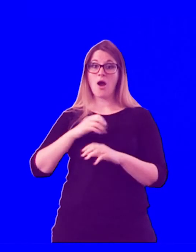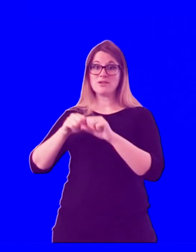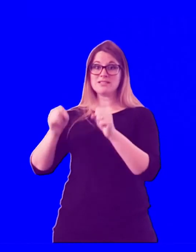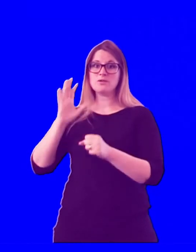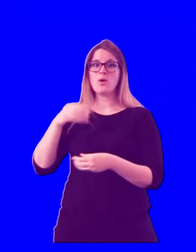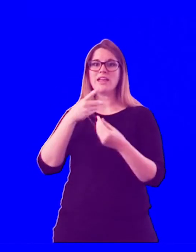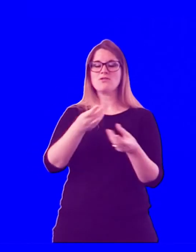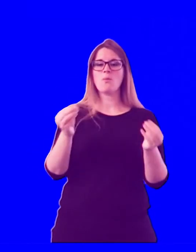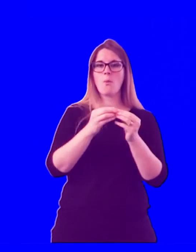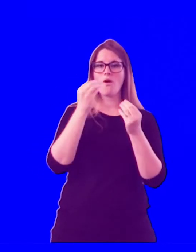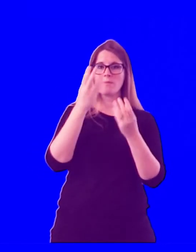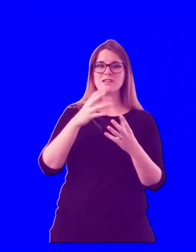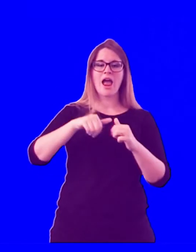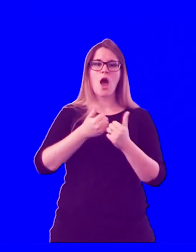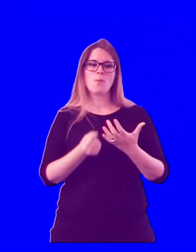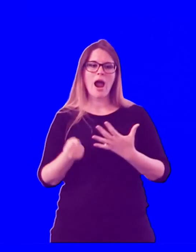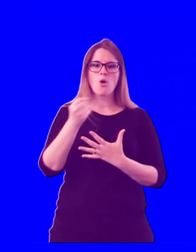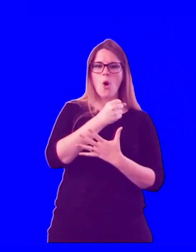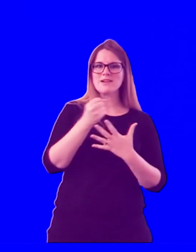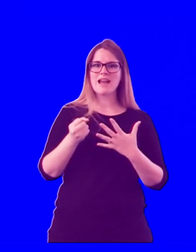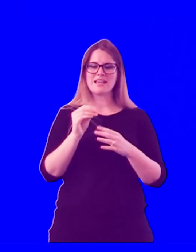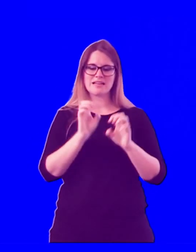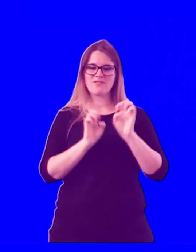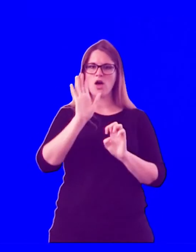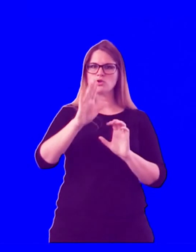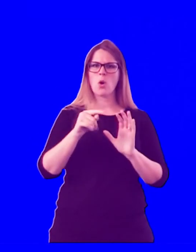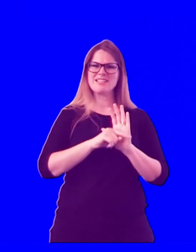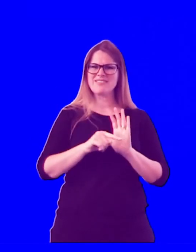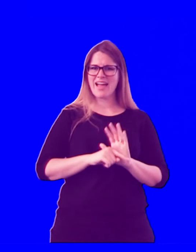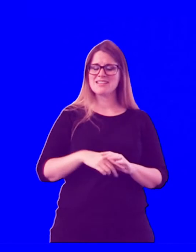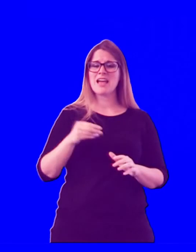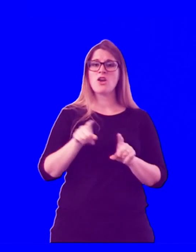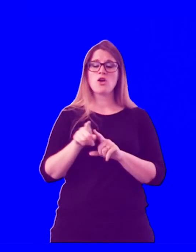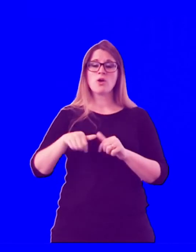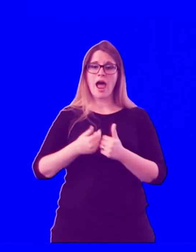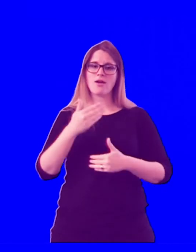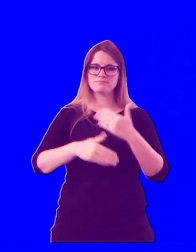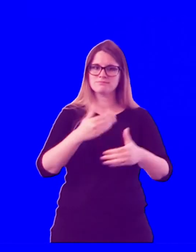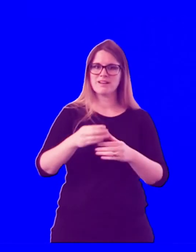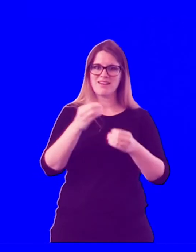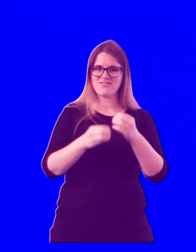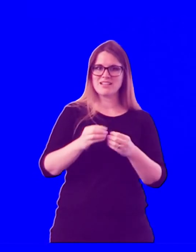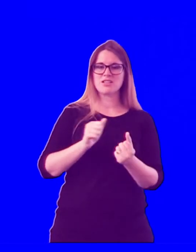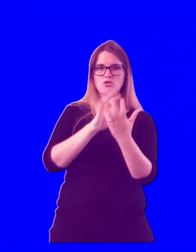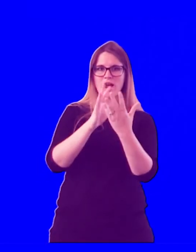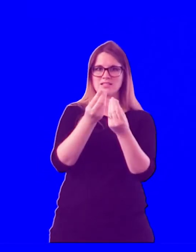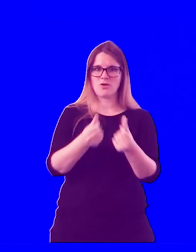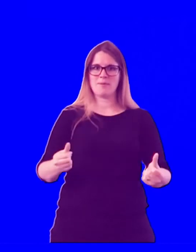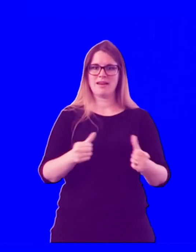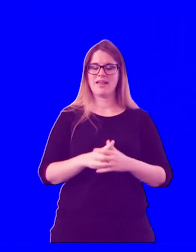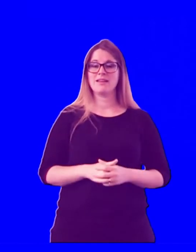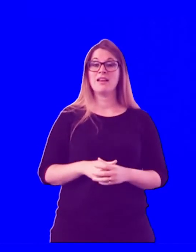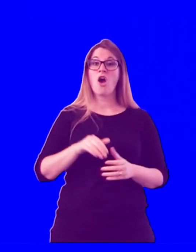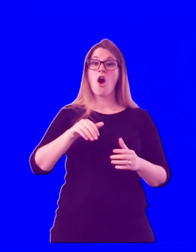more information on how to prioritize and evaluate your defects and how to go forward to the process of fixing, addressing, and remediating